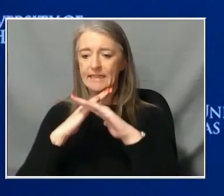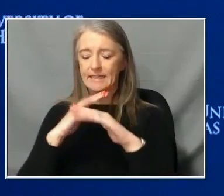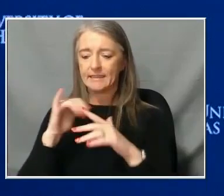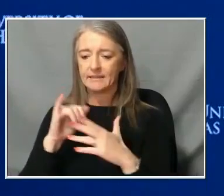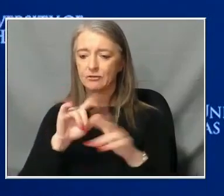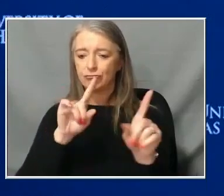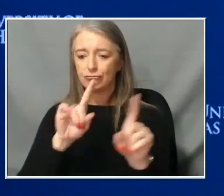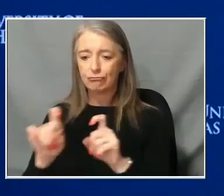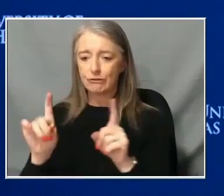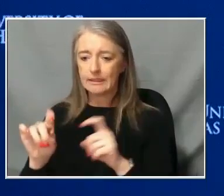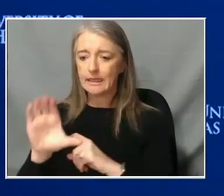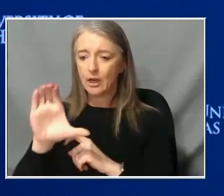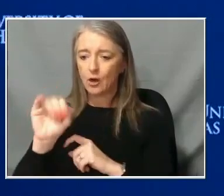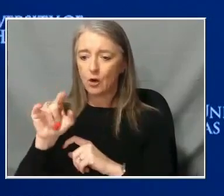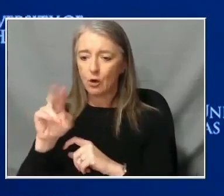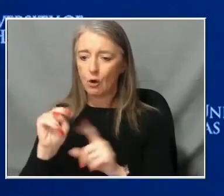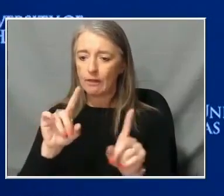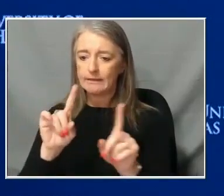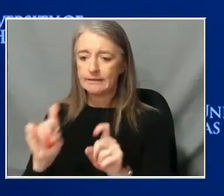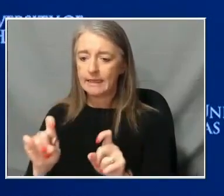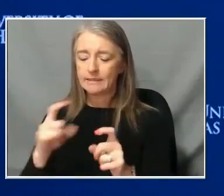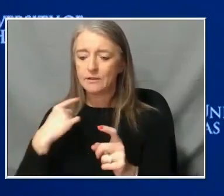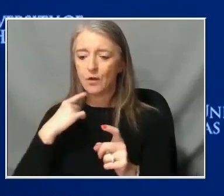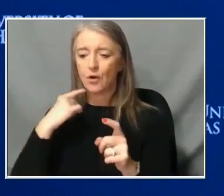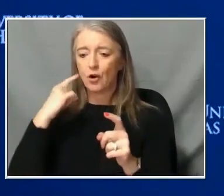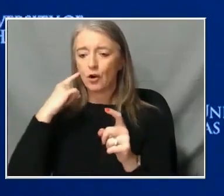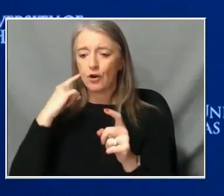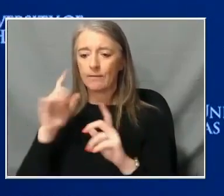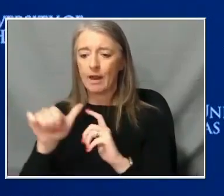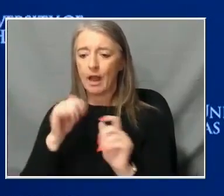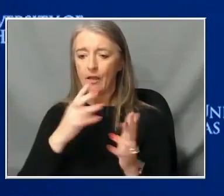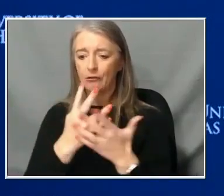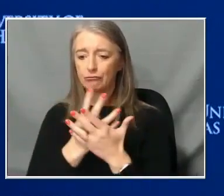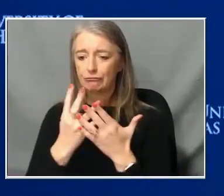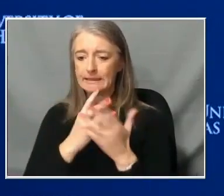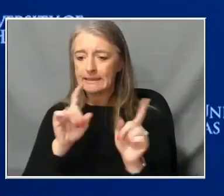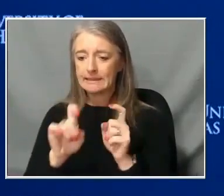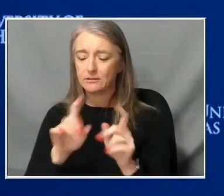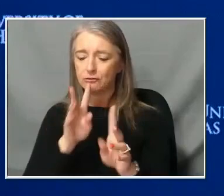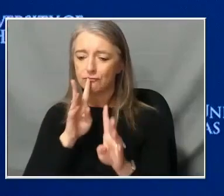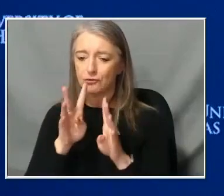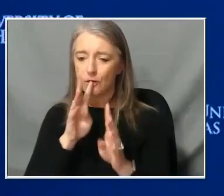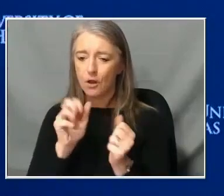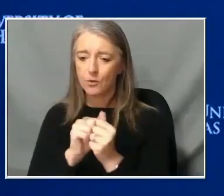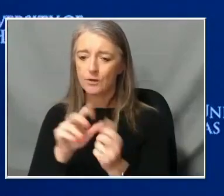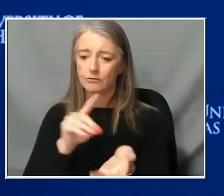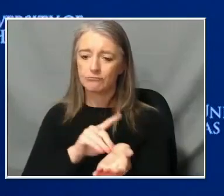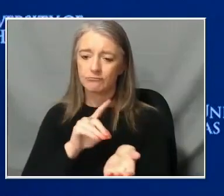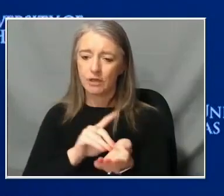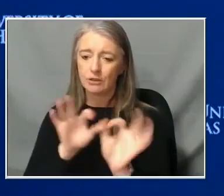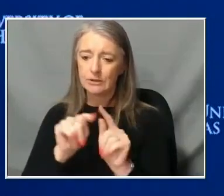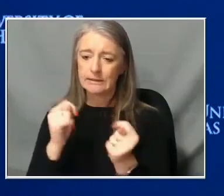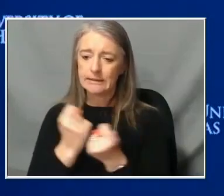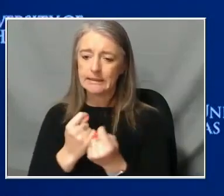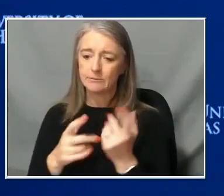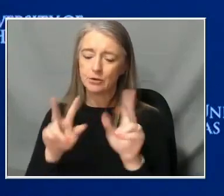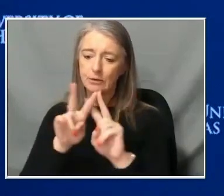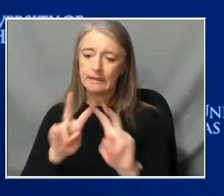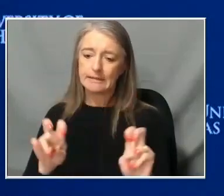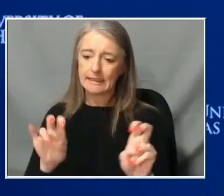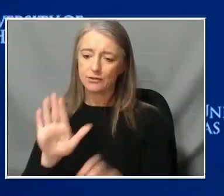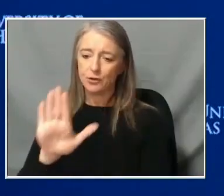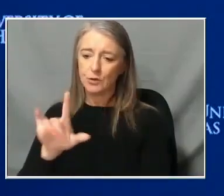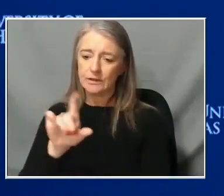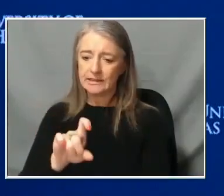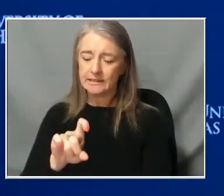Screening, colonoscopies, obviously we've heard about other screening tests. Please talk and get with your medical teams to assess those needs. And